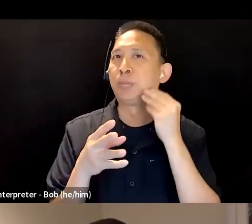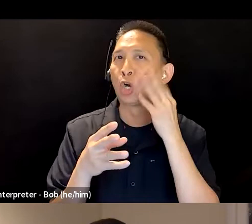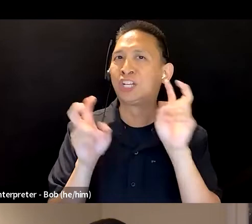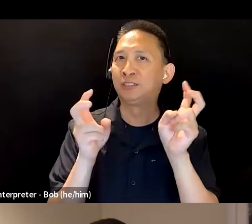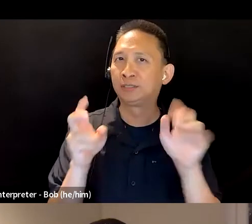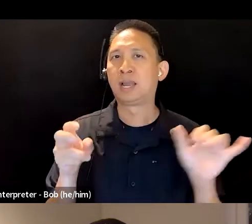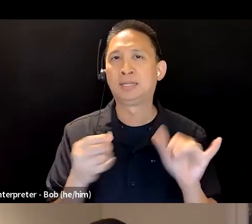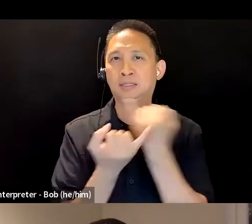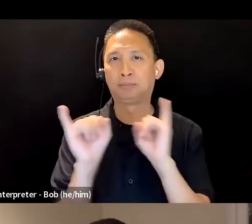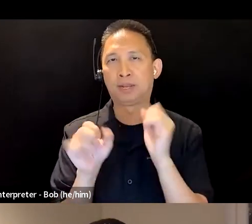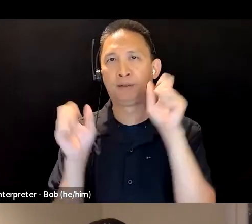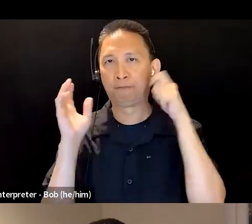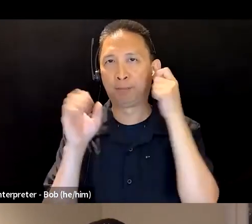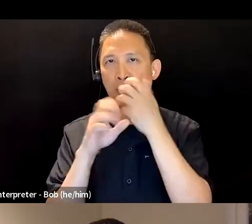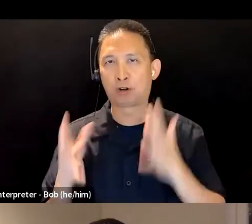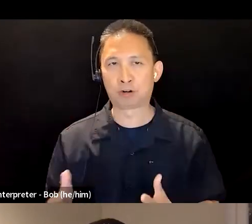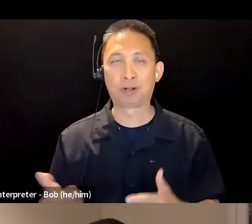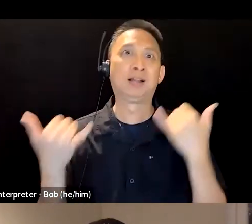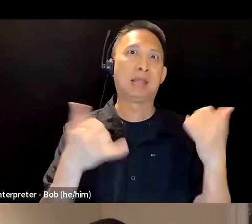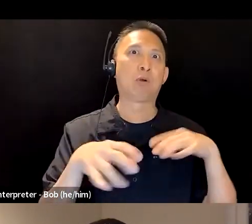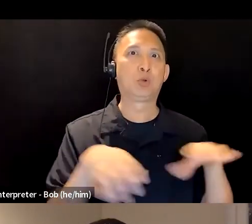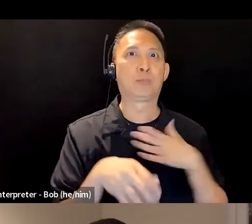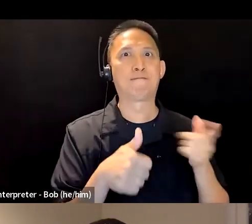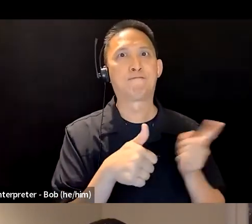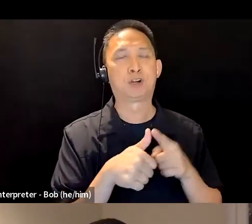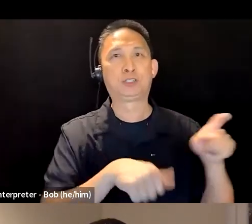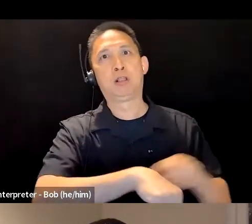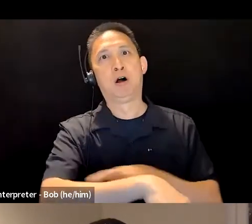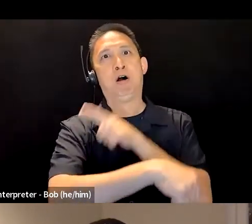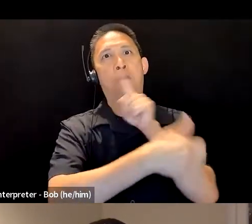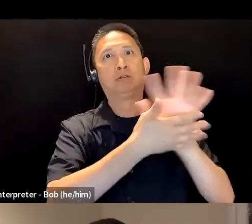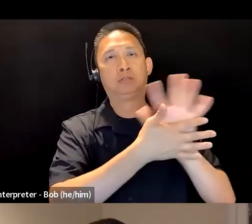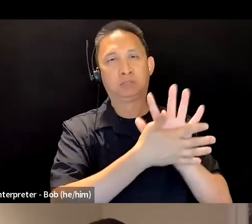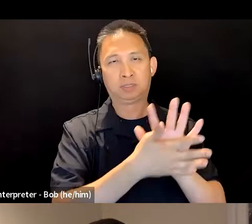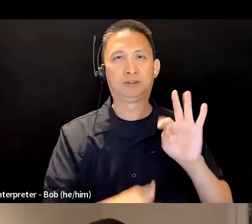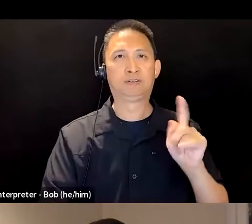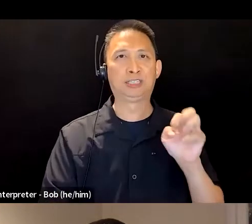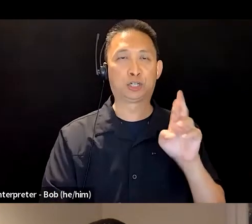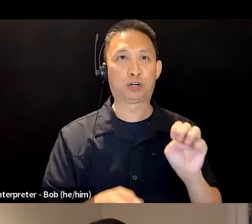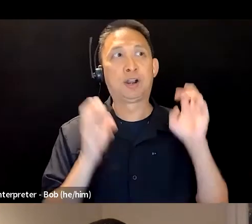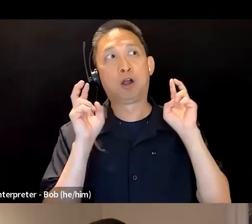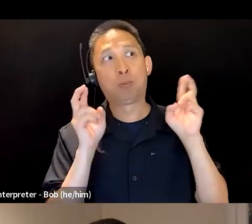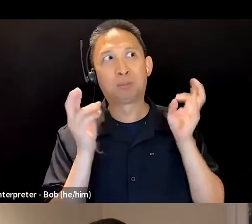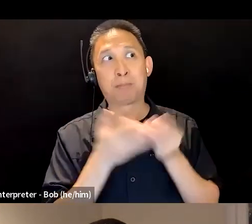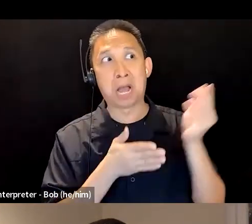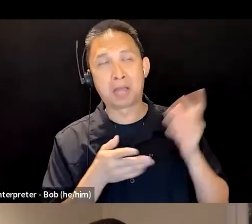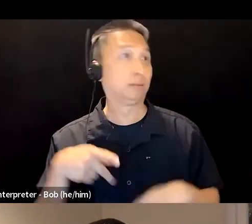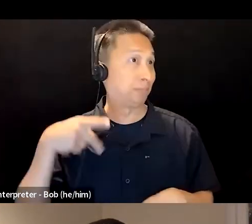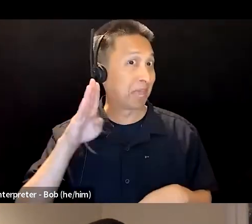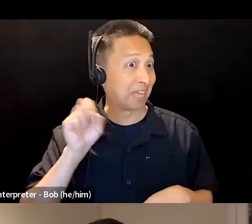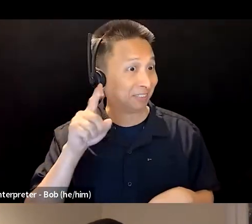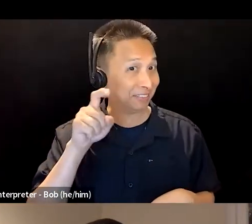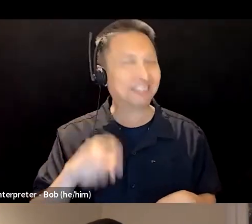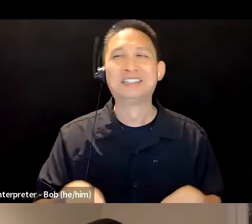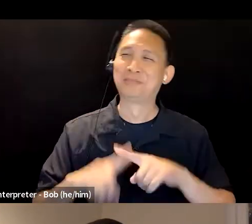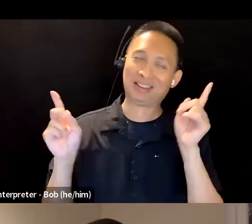filmmaker, and now I'm working on my first feature that I'm hoping will be picked up by some sort of PBS entity and